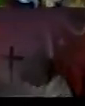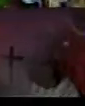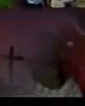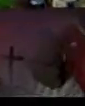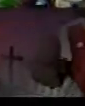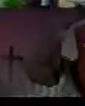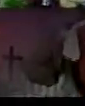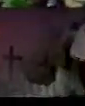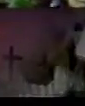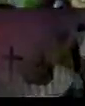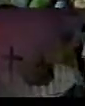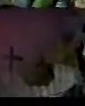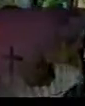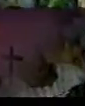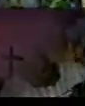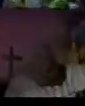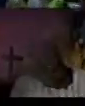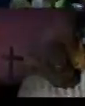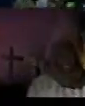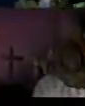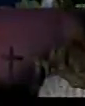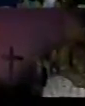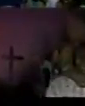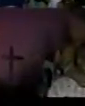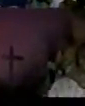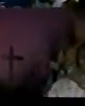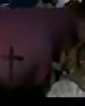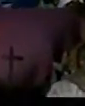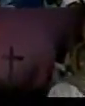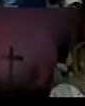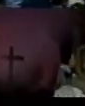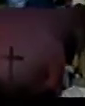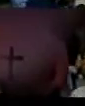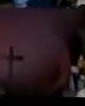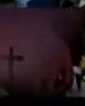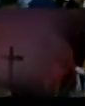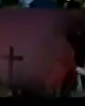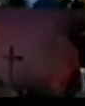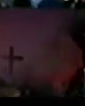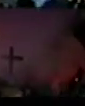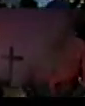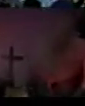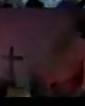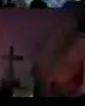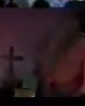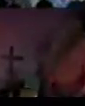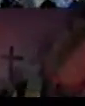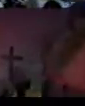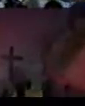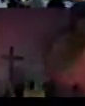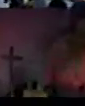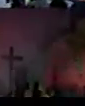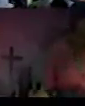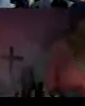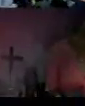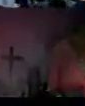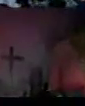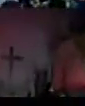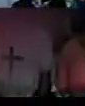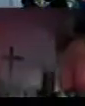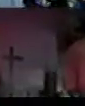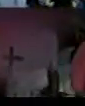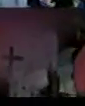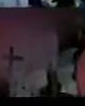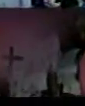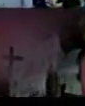be calm. Don't go anywhere. Just stay there where you are standing. Check up yourself. Check up yourself. That thing you couldn't